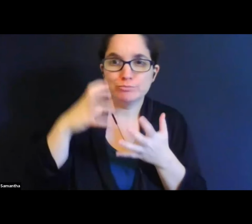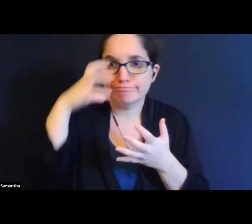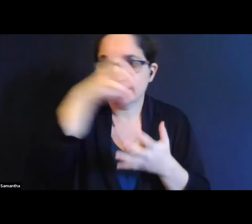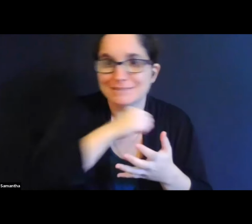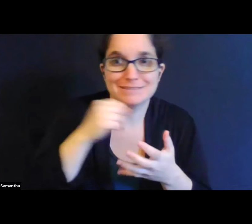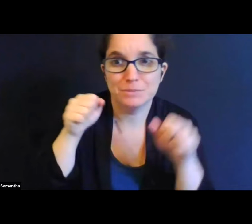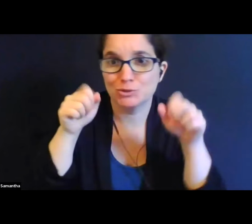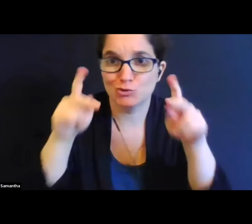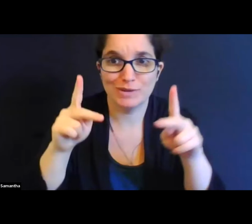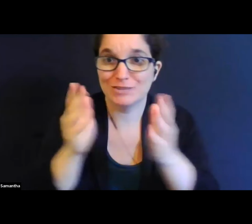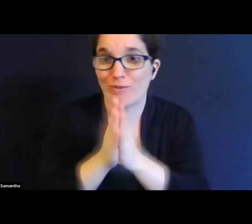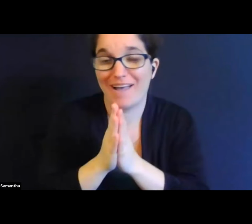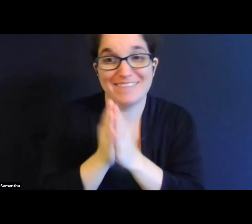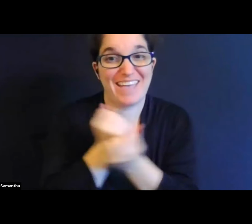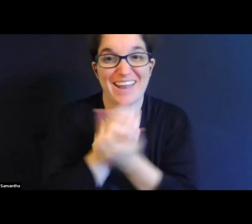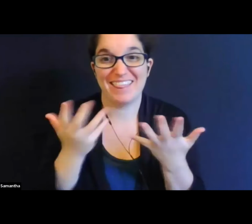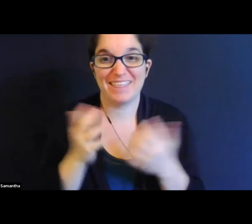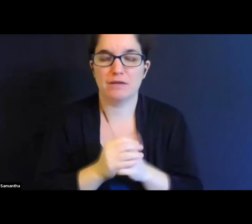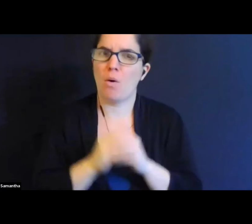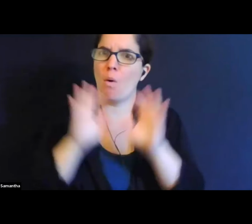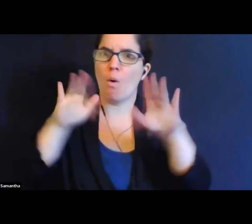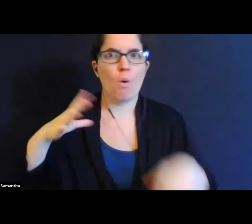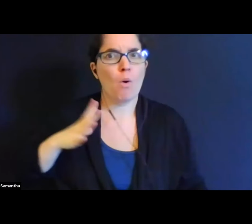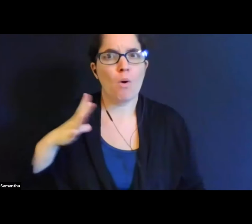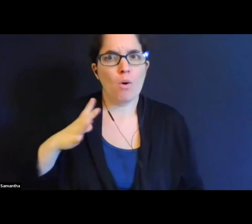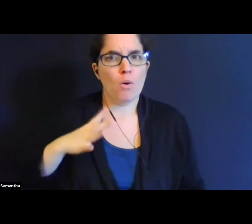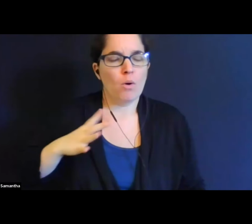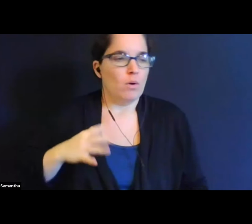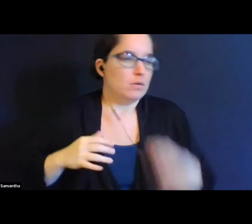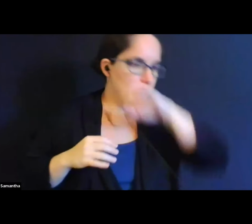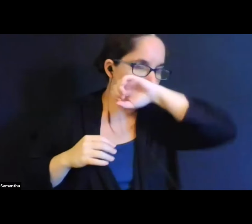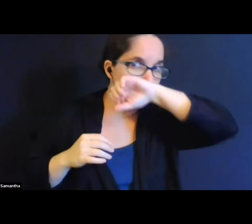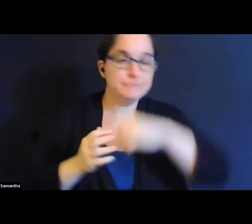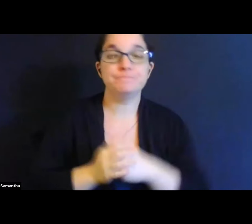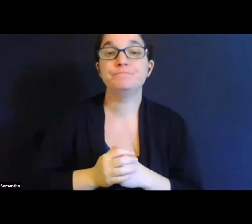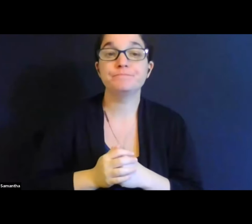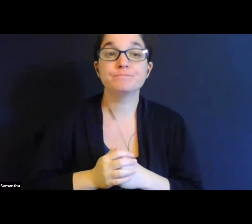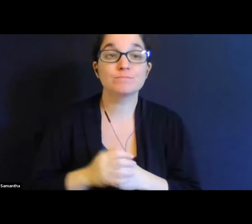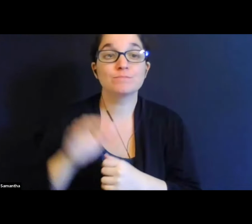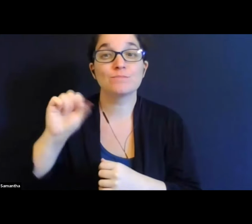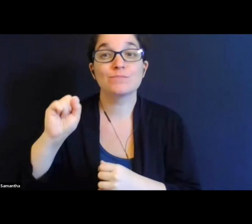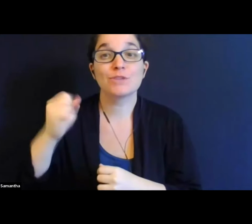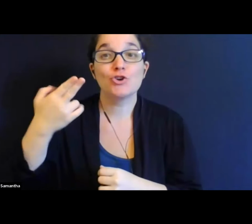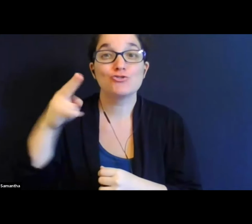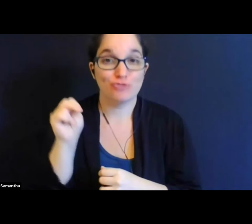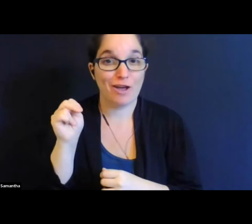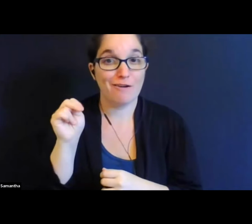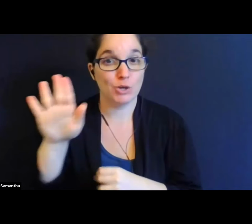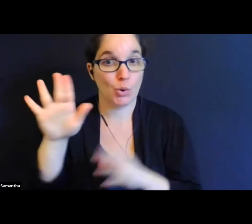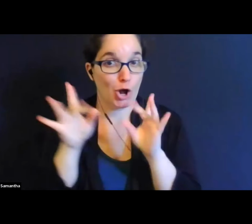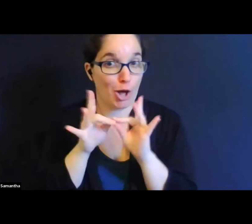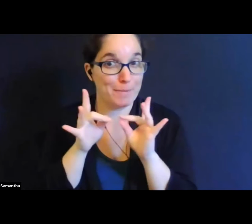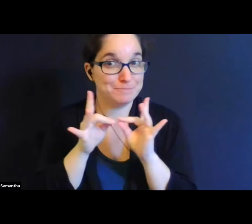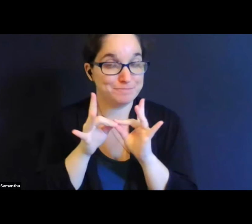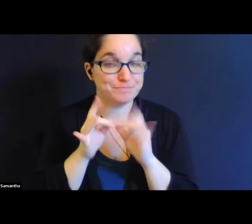ask your question. Sorry, absolutely. Go ahead, Thank you. No, it's okay. Sorry, I was going to say, and to Sharon's answering of the evidence based. So